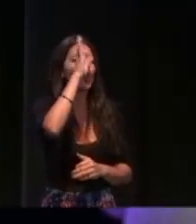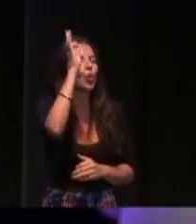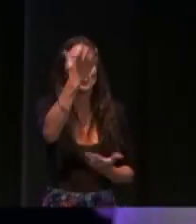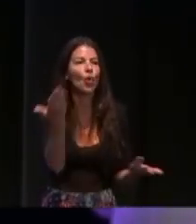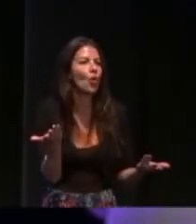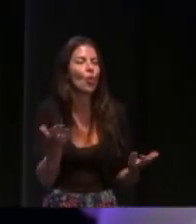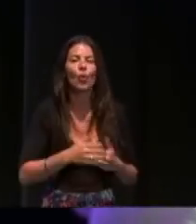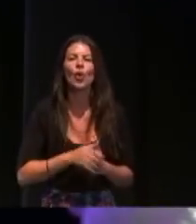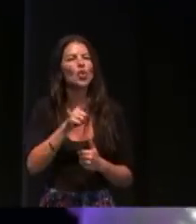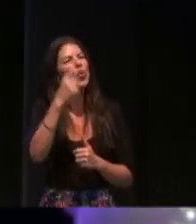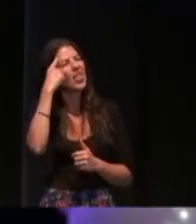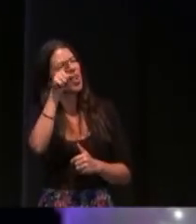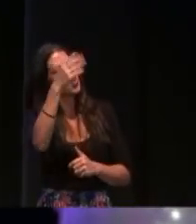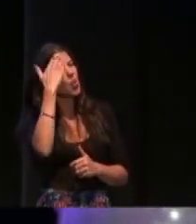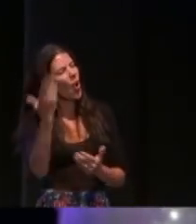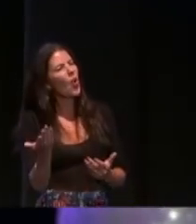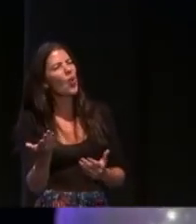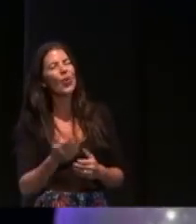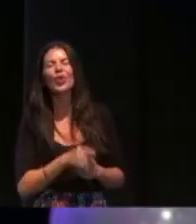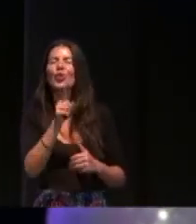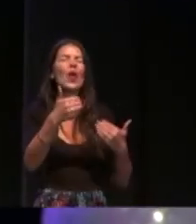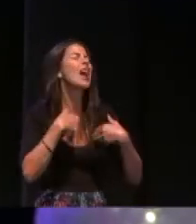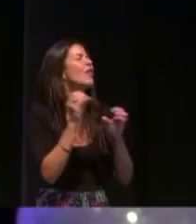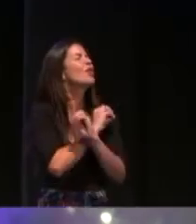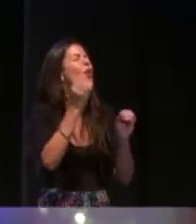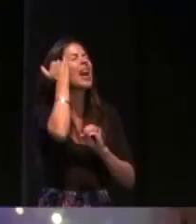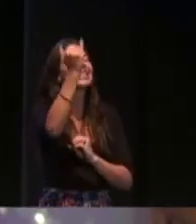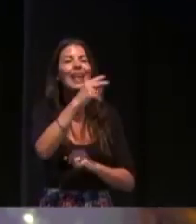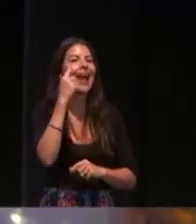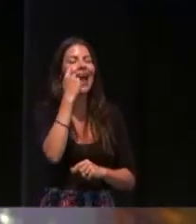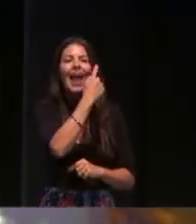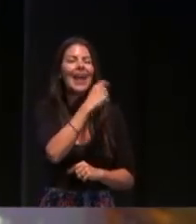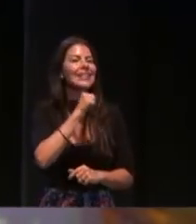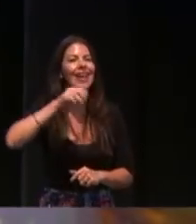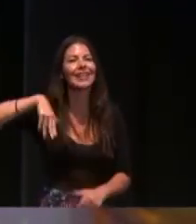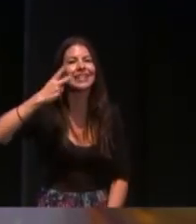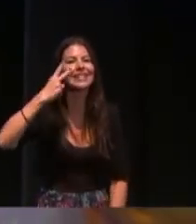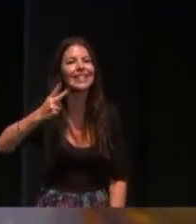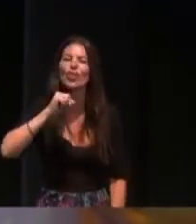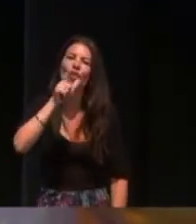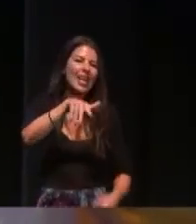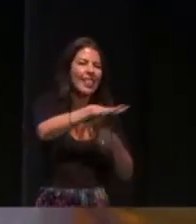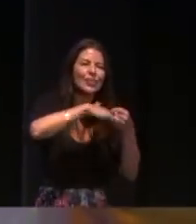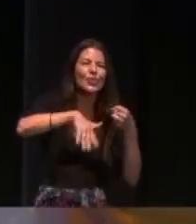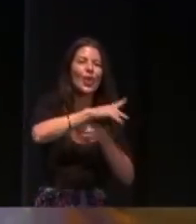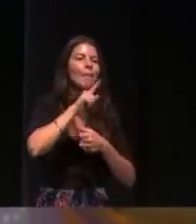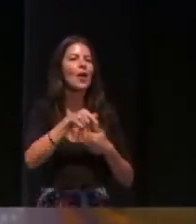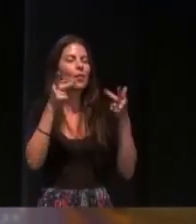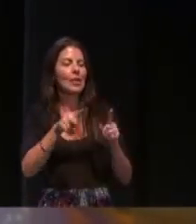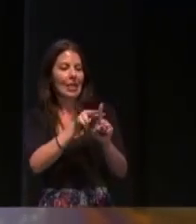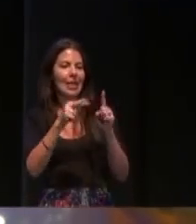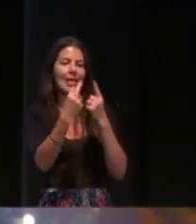exists. You don't even know. You think you know what you want. You have no idea because eyes haven't seen it, no ears haven't heard it. It's not in that realm of your present